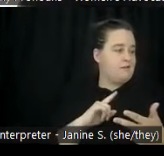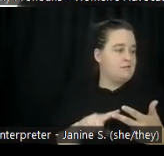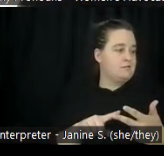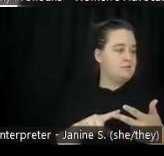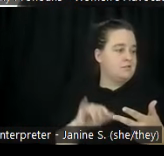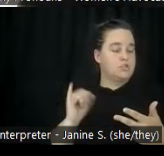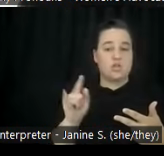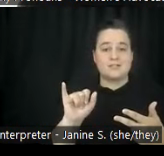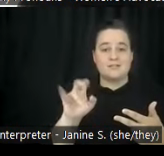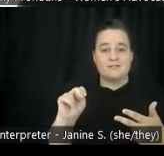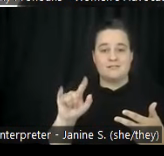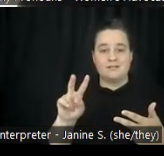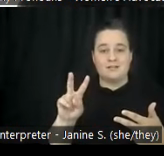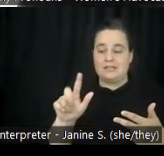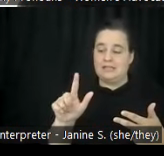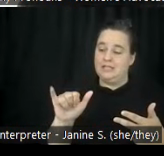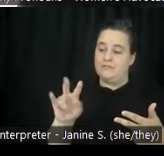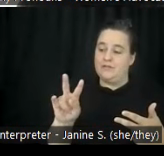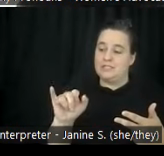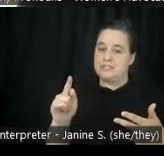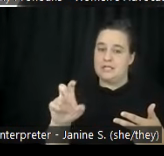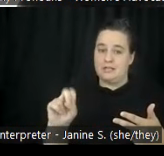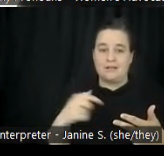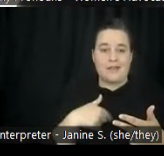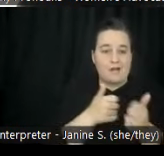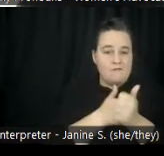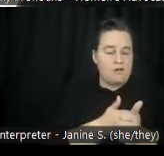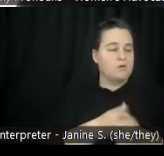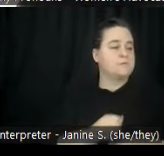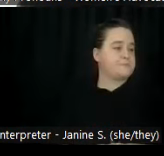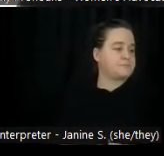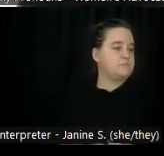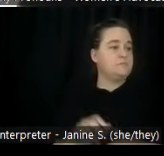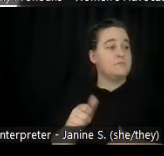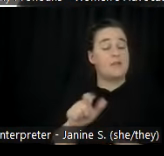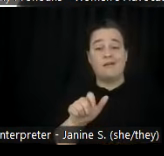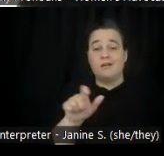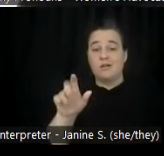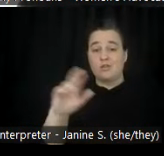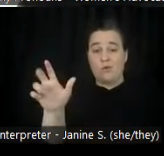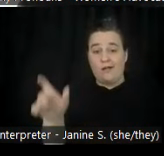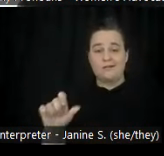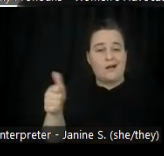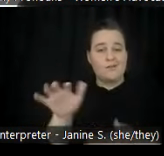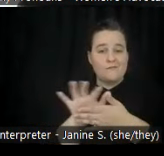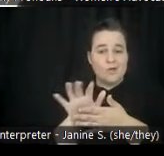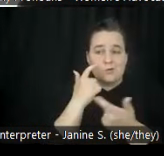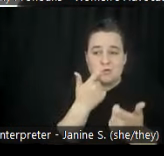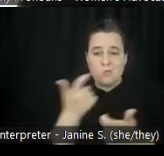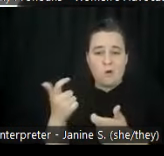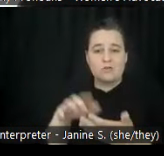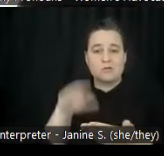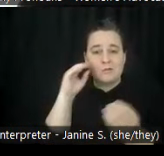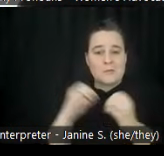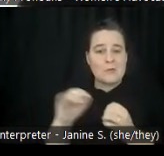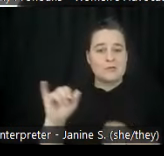of the stuff that they will share with the world. So there's some other videos too to learn more